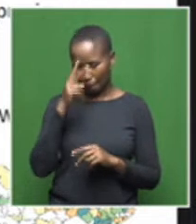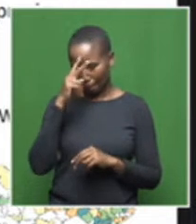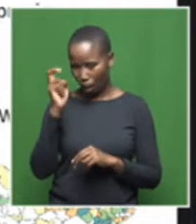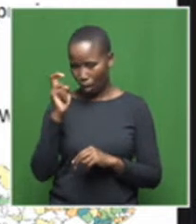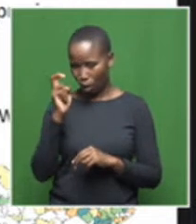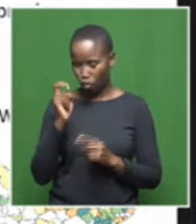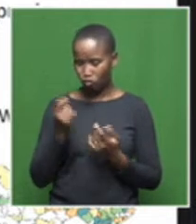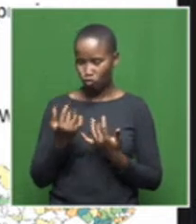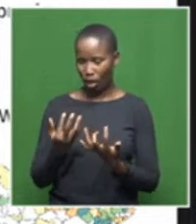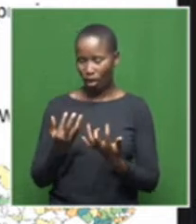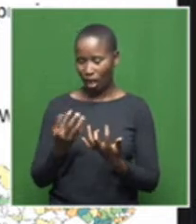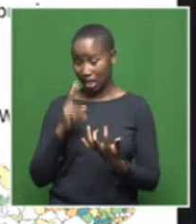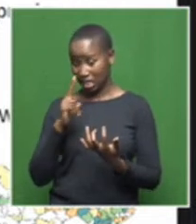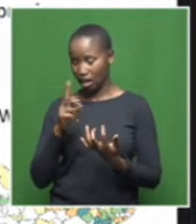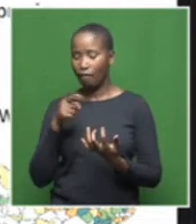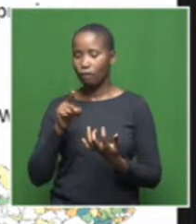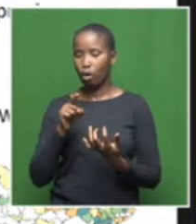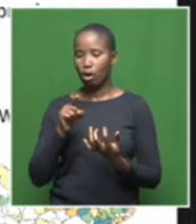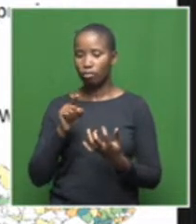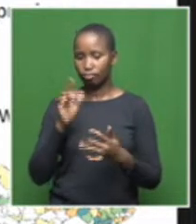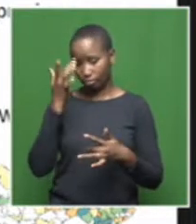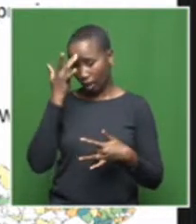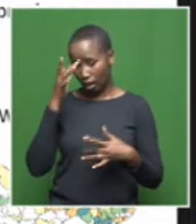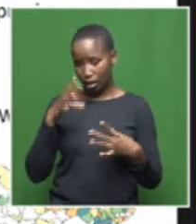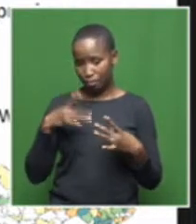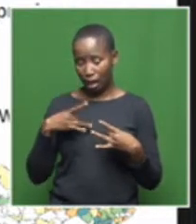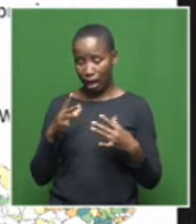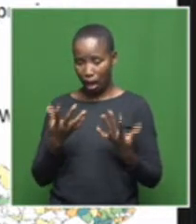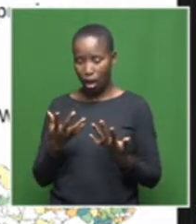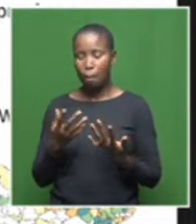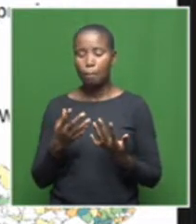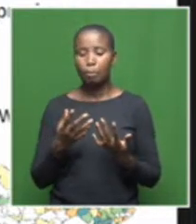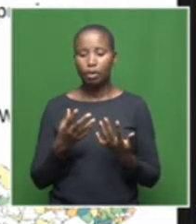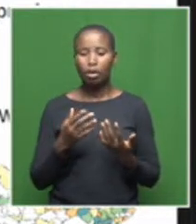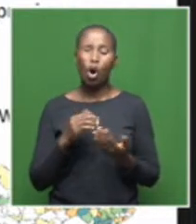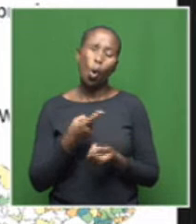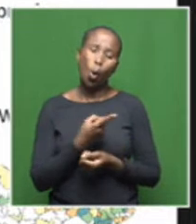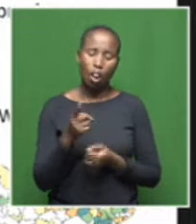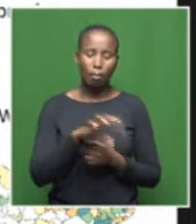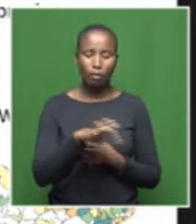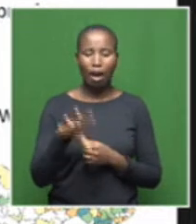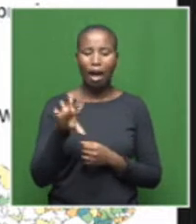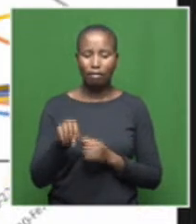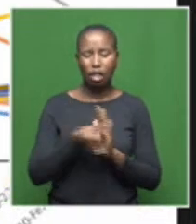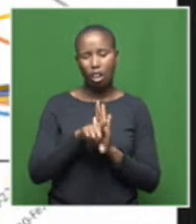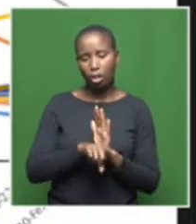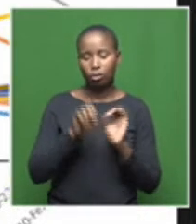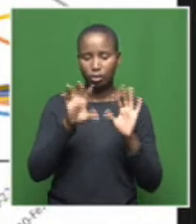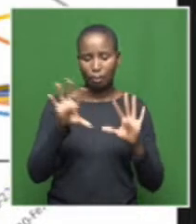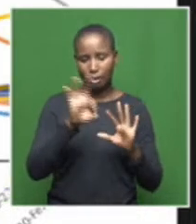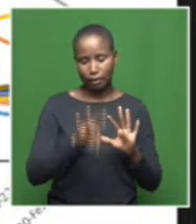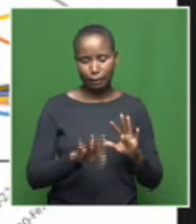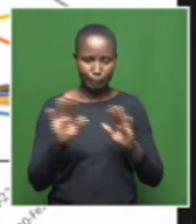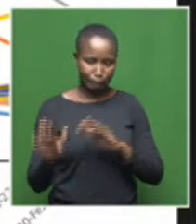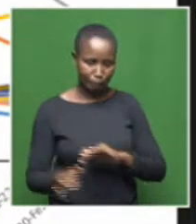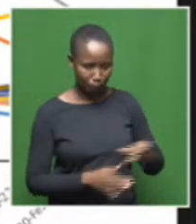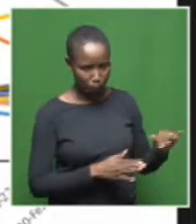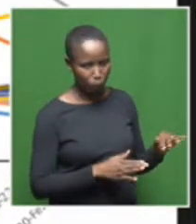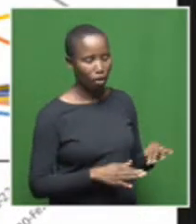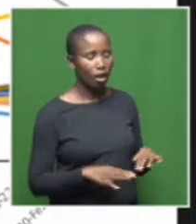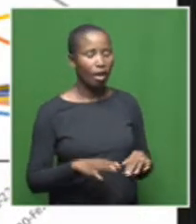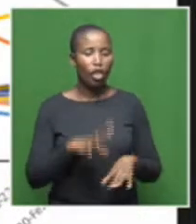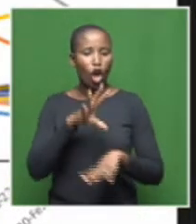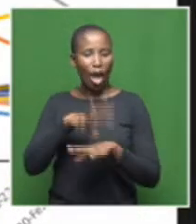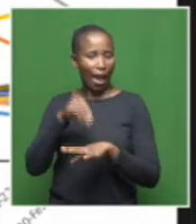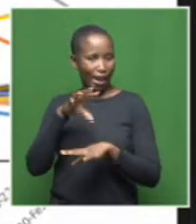of the low positivity rates. So all the other provinces have dipped below 10%. Just in terms of the age, I think this